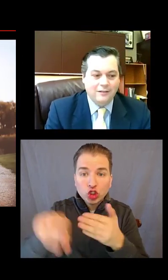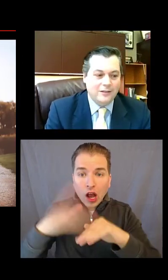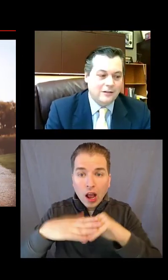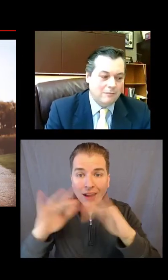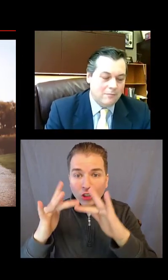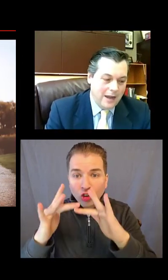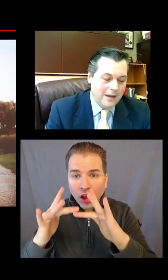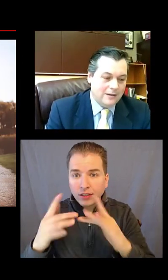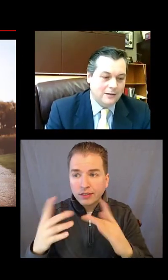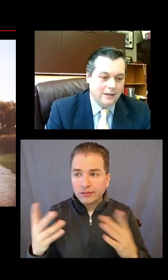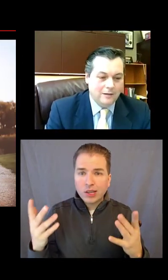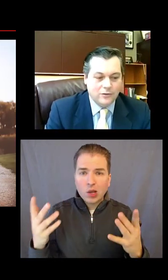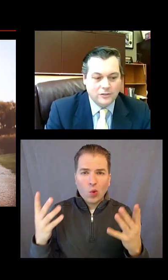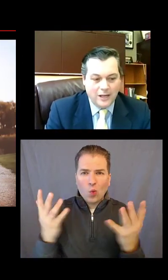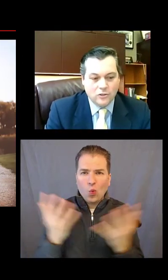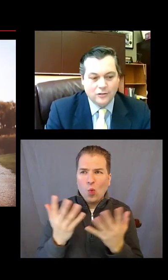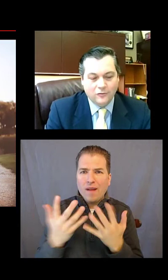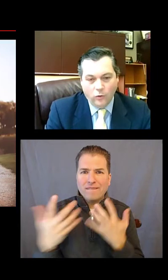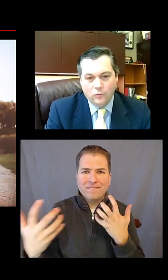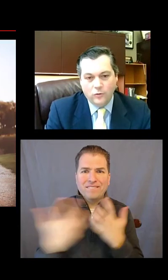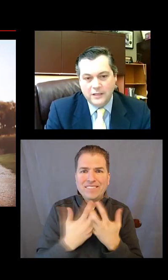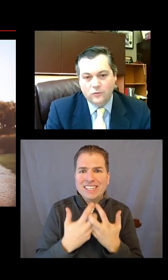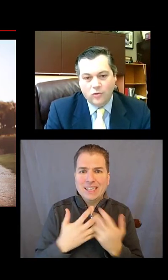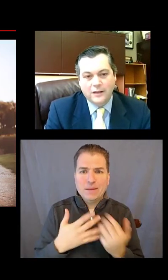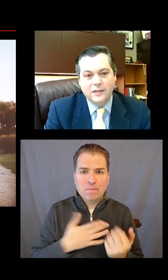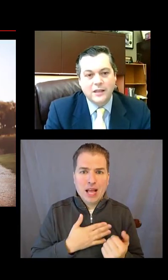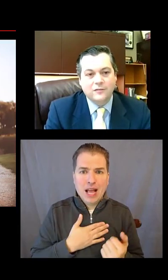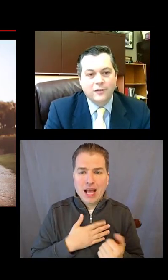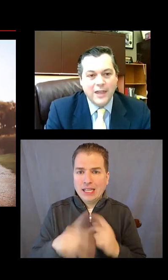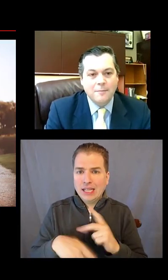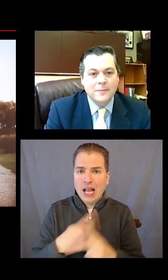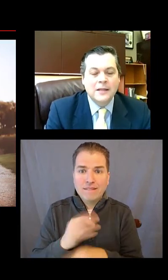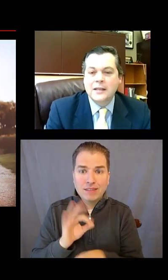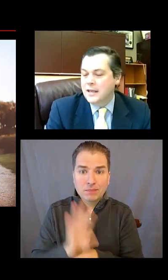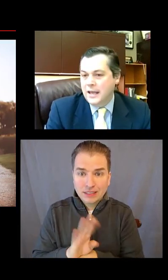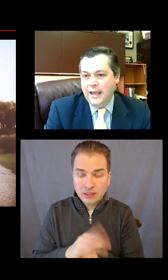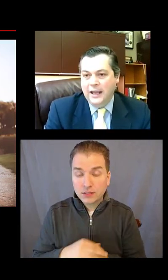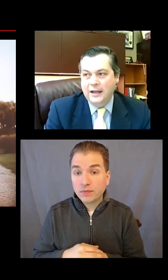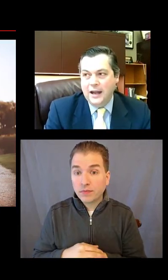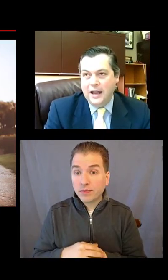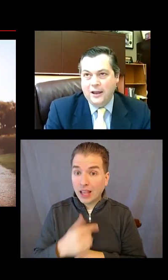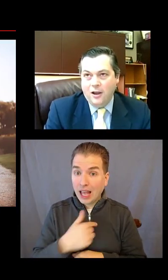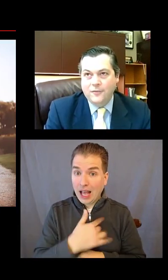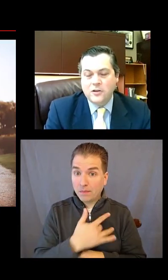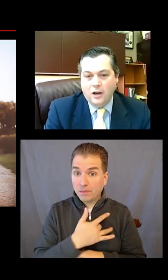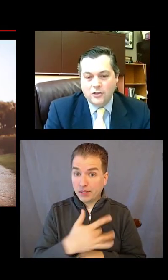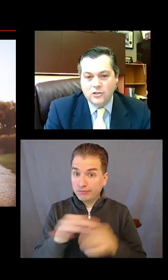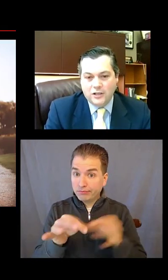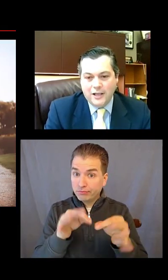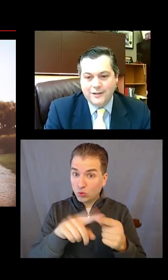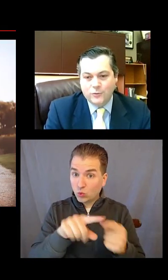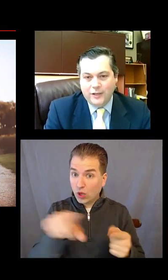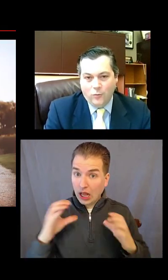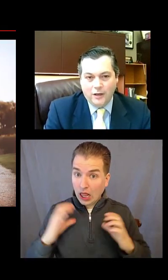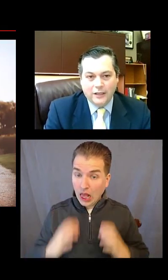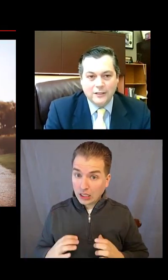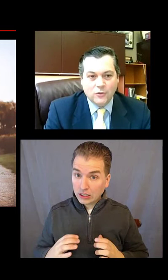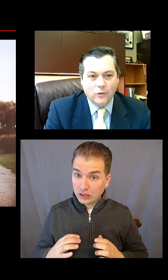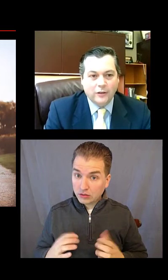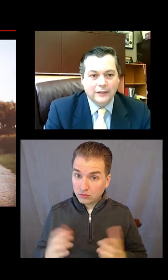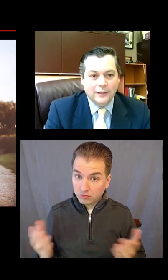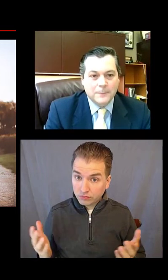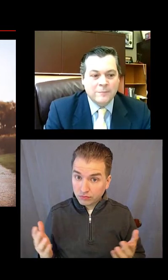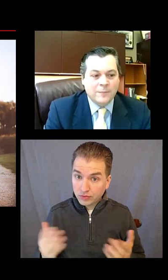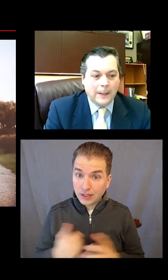they have in their mind a perception of what would be the right thing for them. And I often caution clients when they walk in